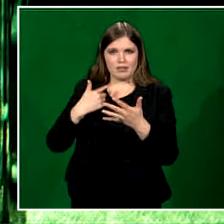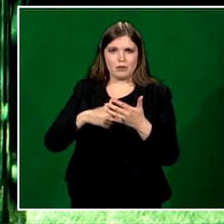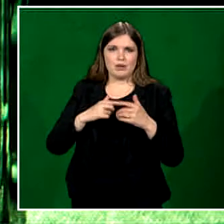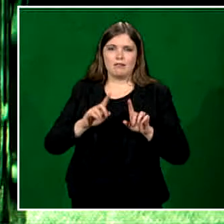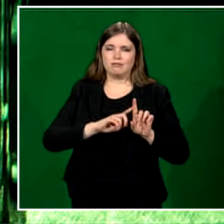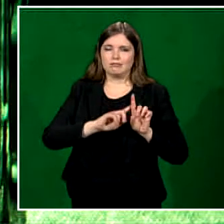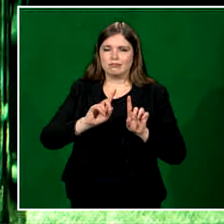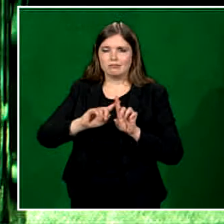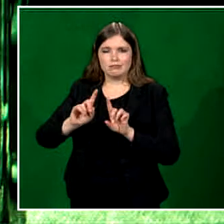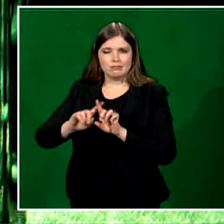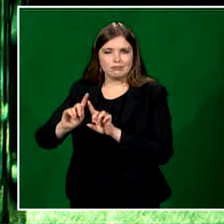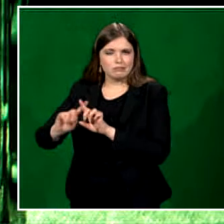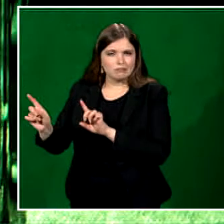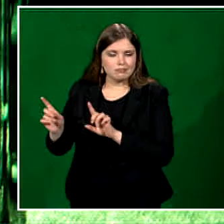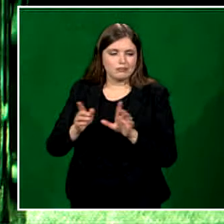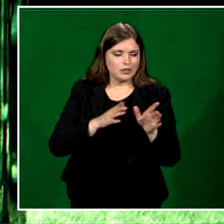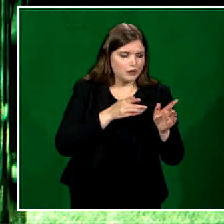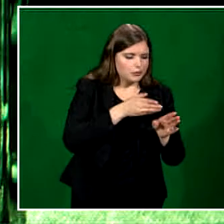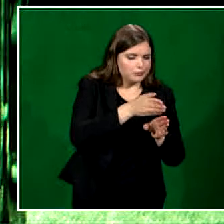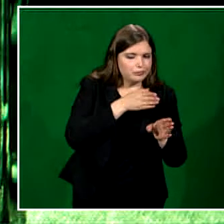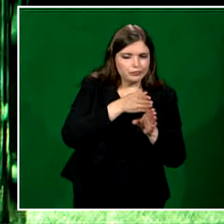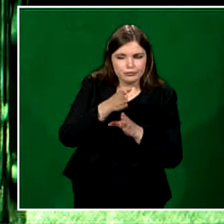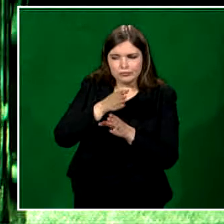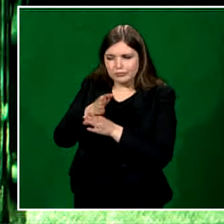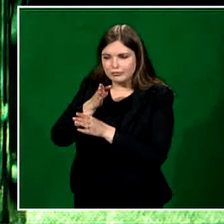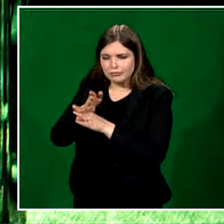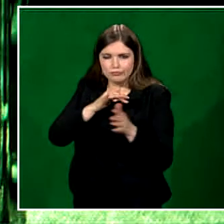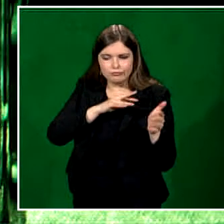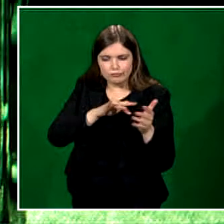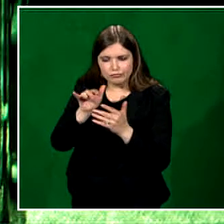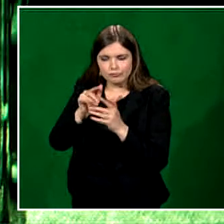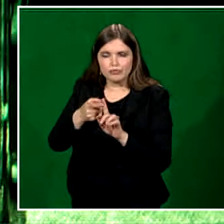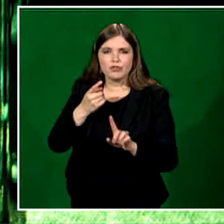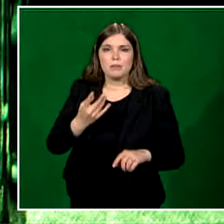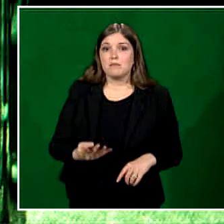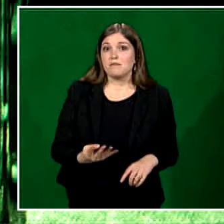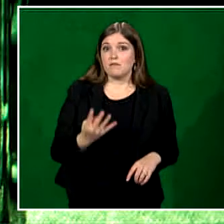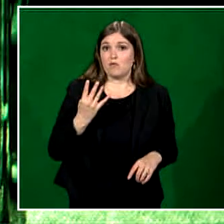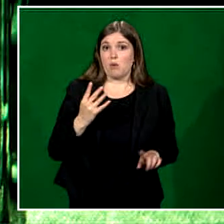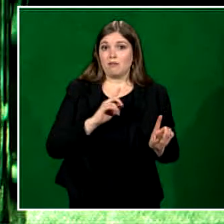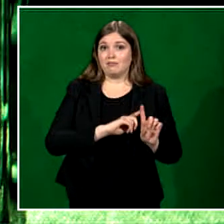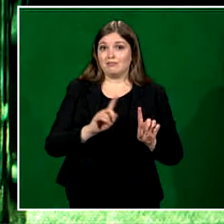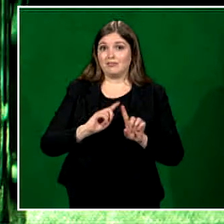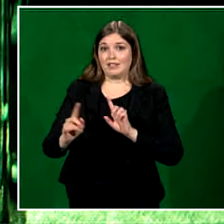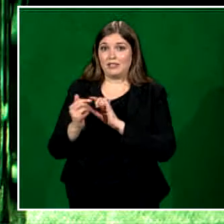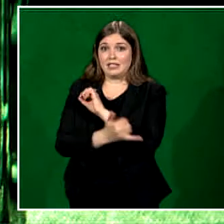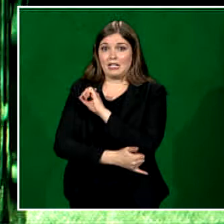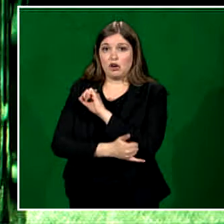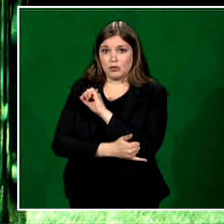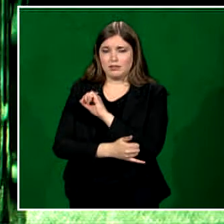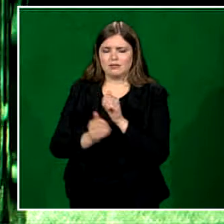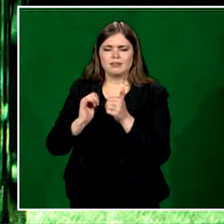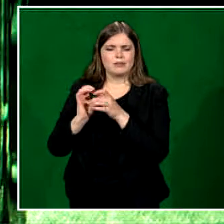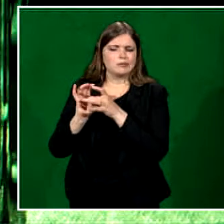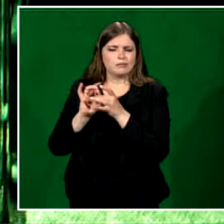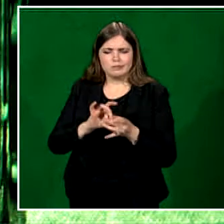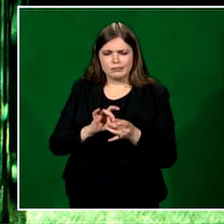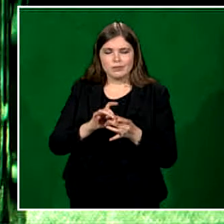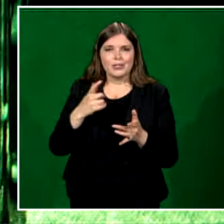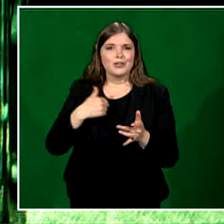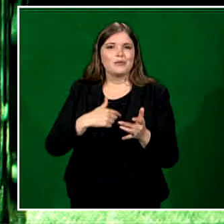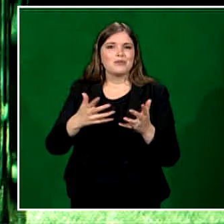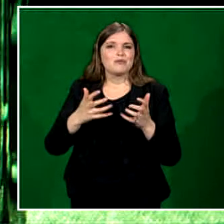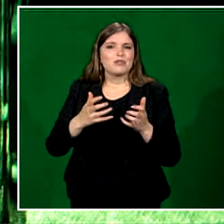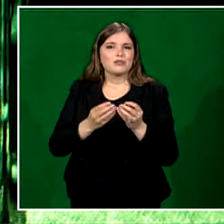background in 4 different countries, bonded with a focus of solving the wicked problem in the